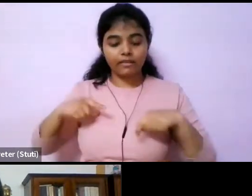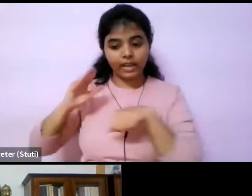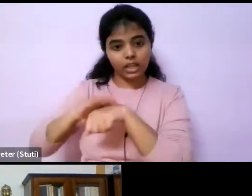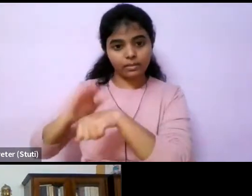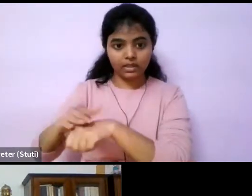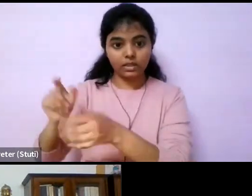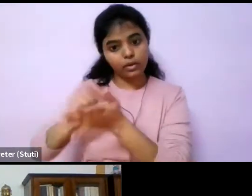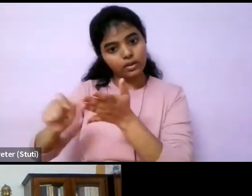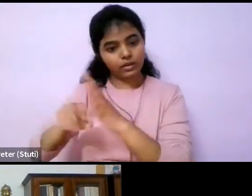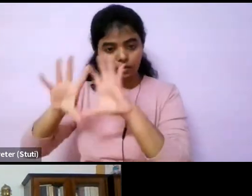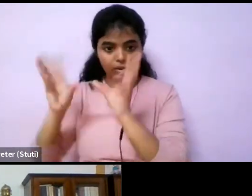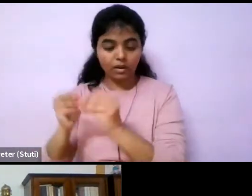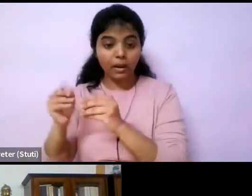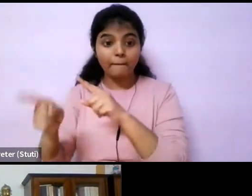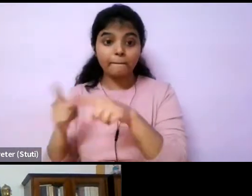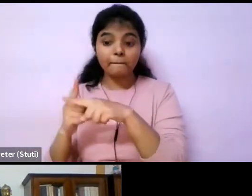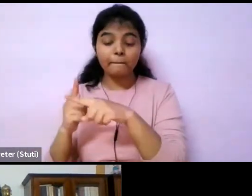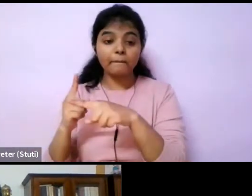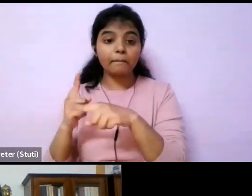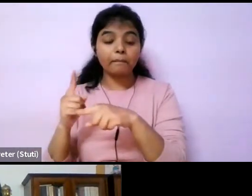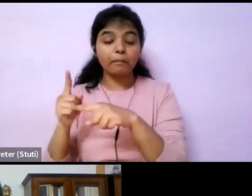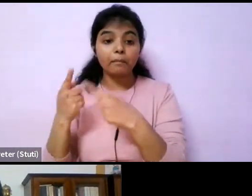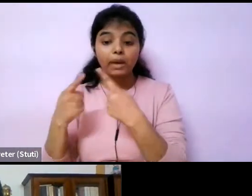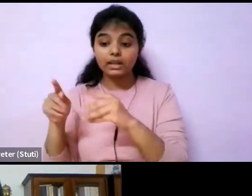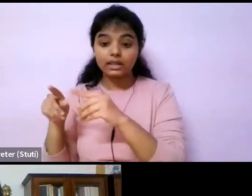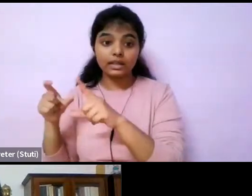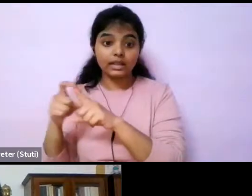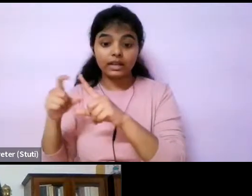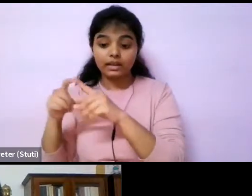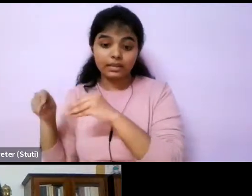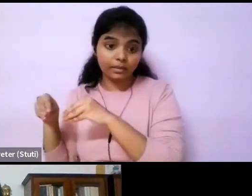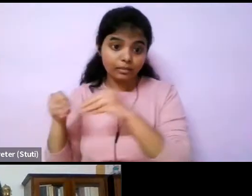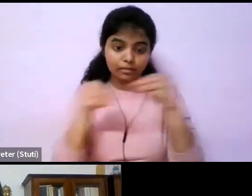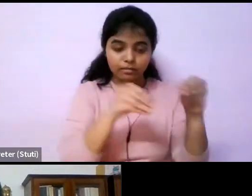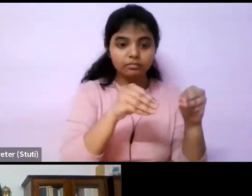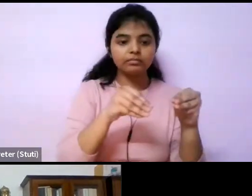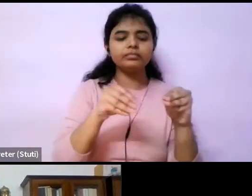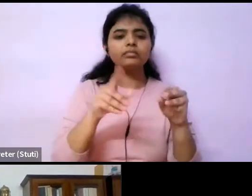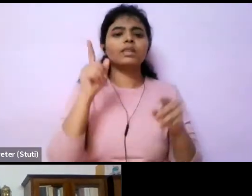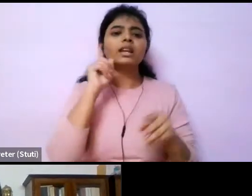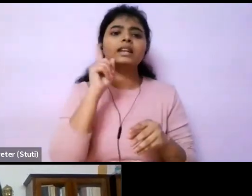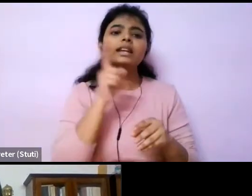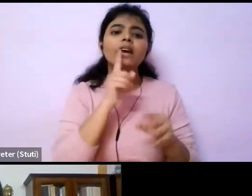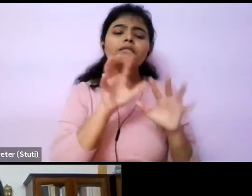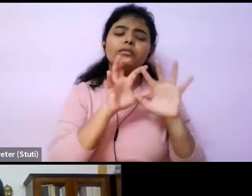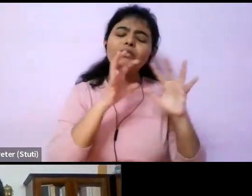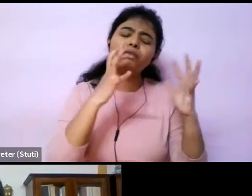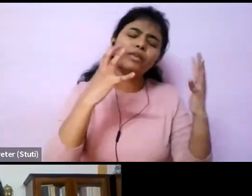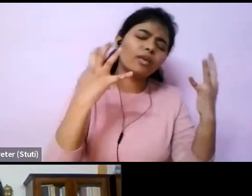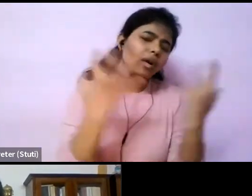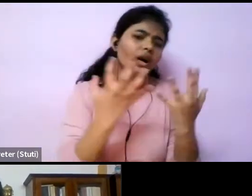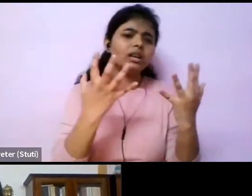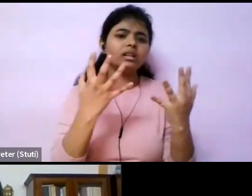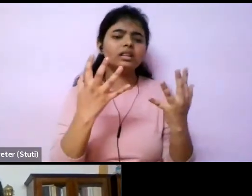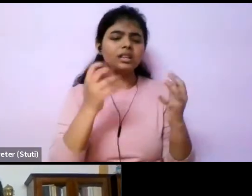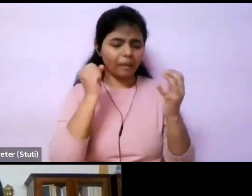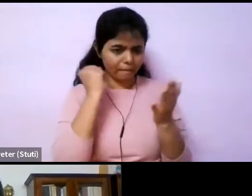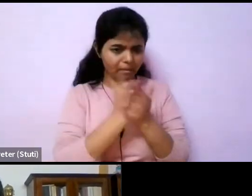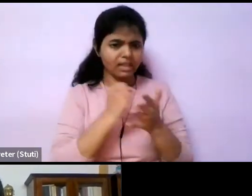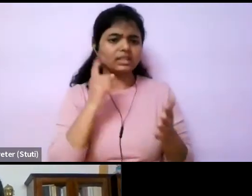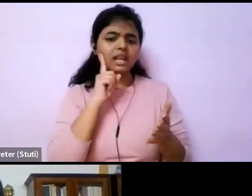he realizes that there is a community of deaf people, that there is a world that he belongs to,